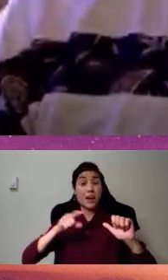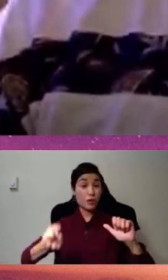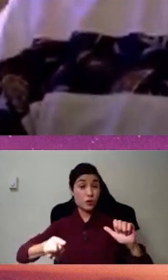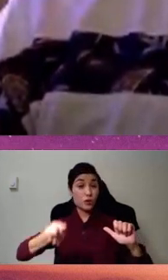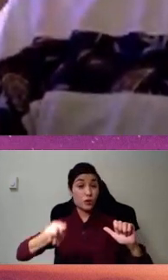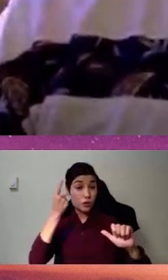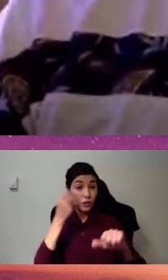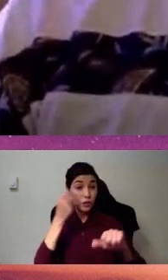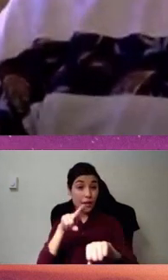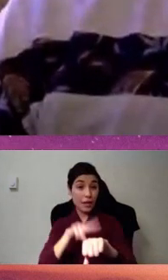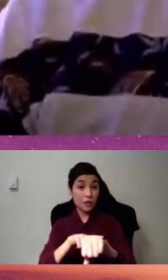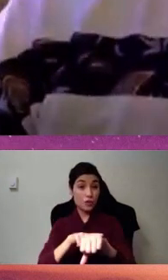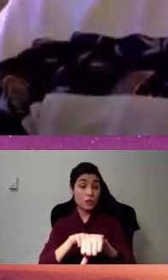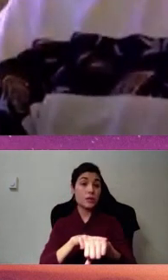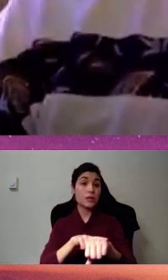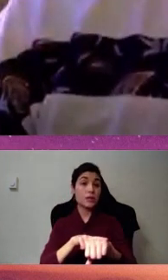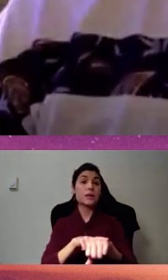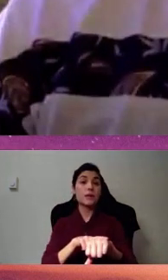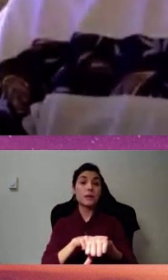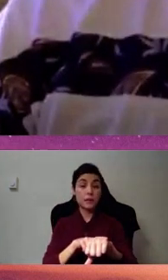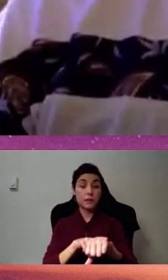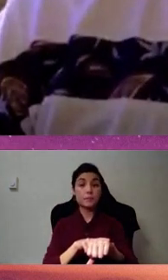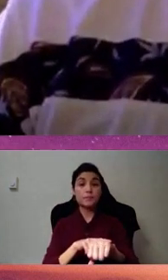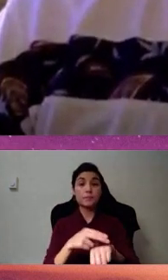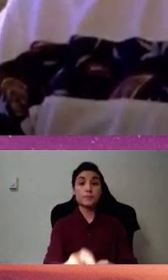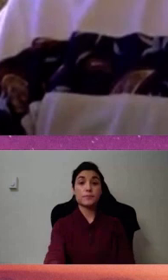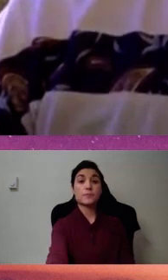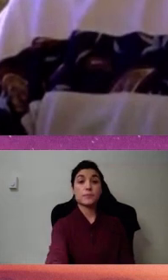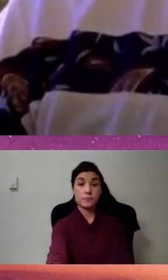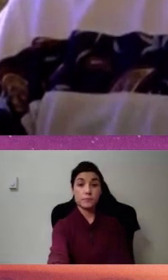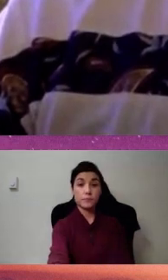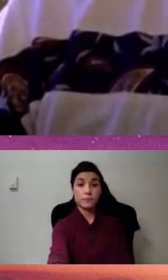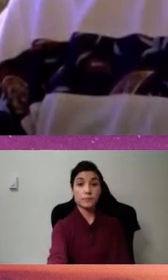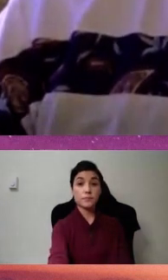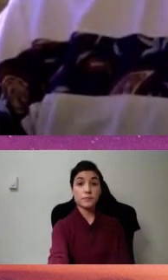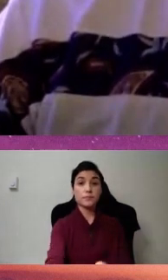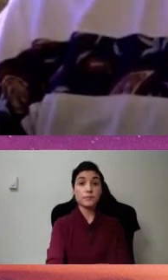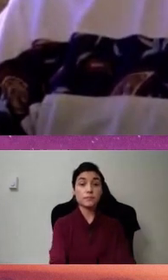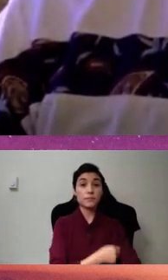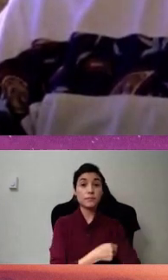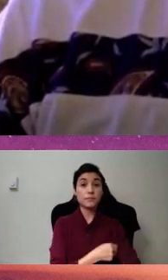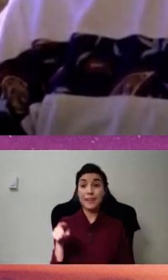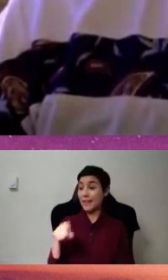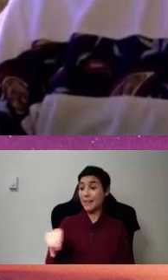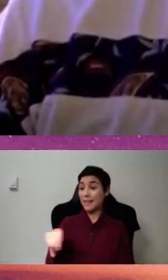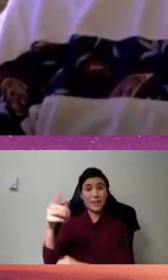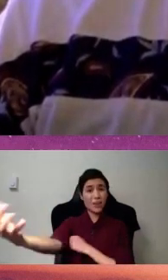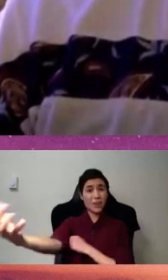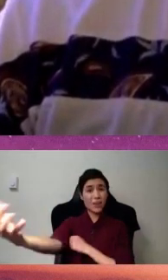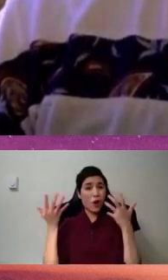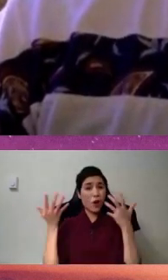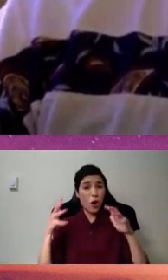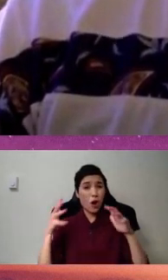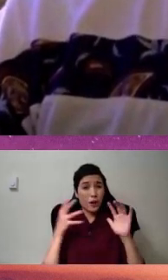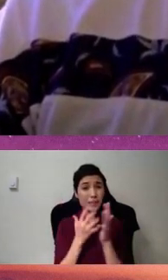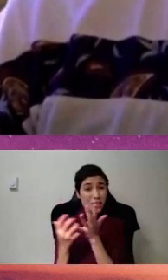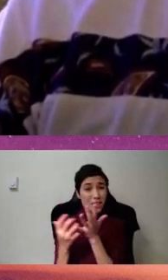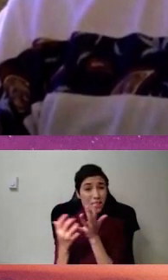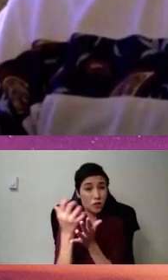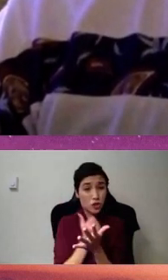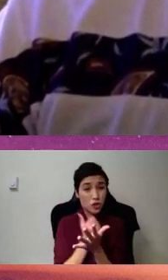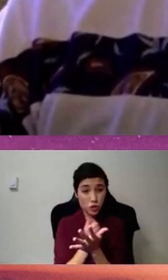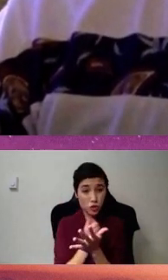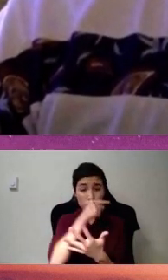naturally one another as inherently deserving of certain things, but not just deserving, but requiring